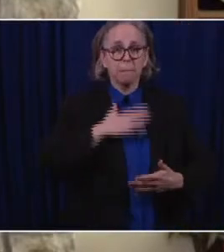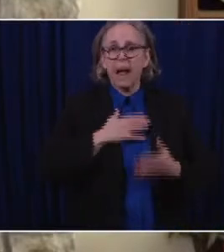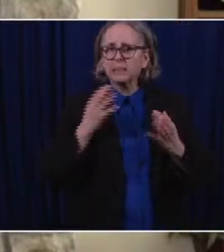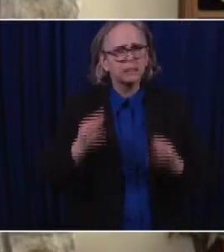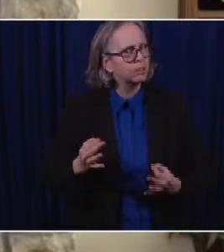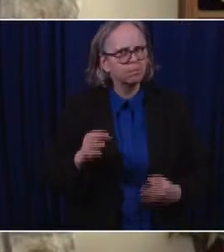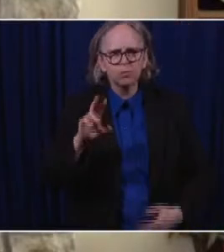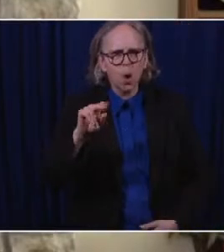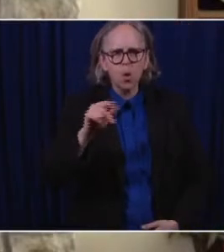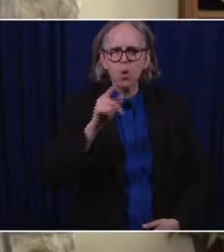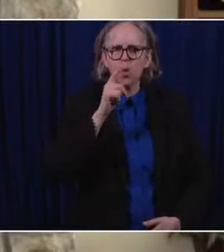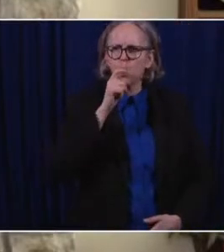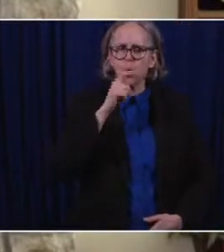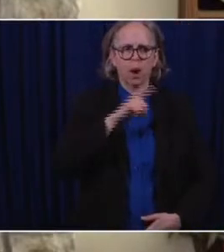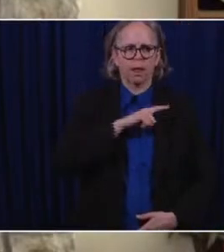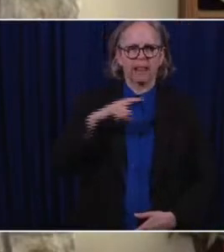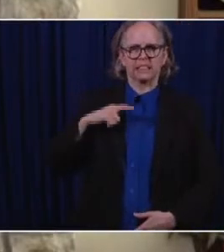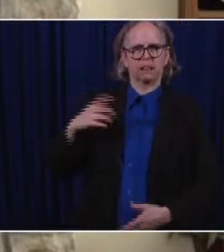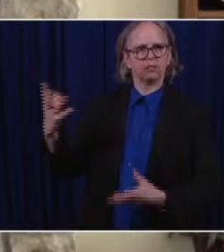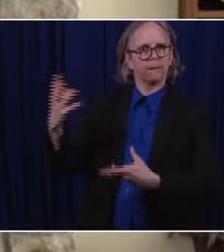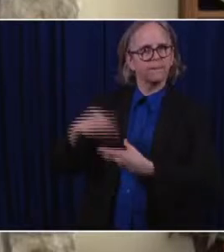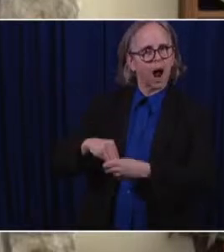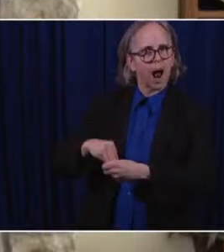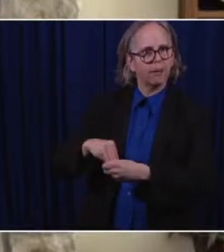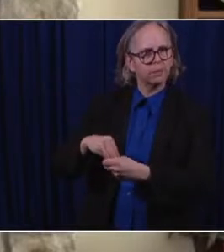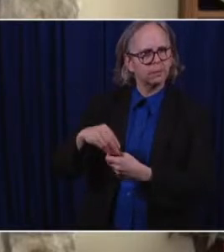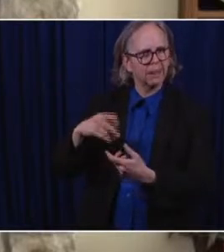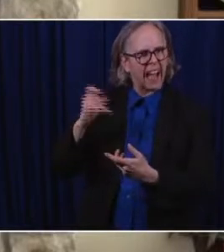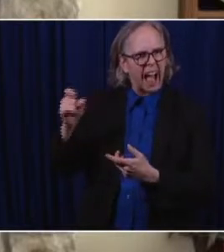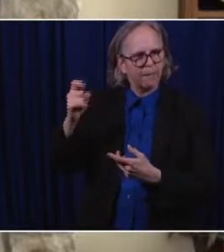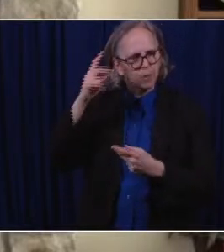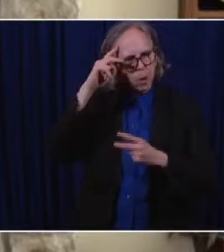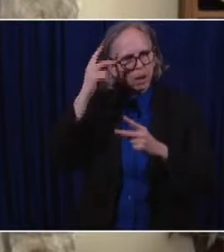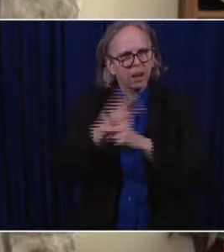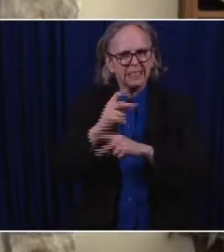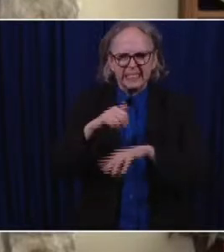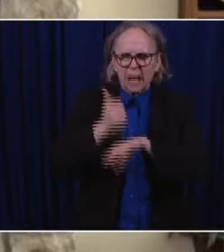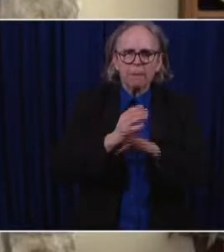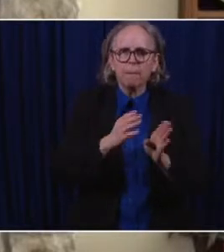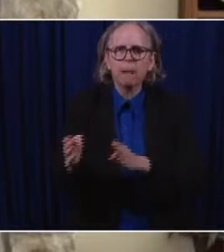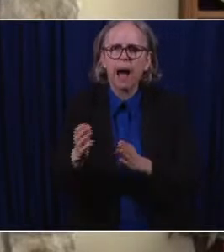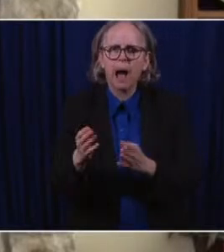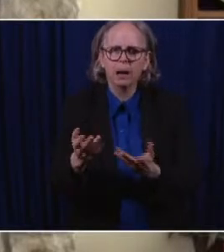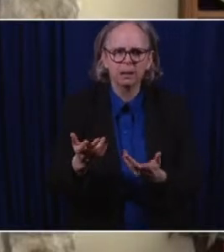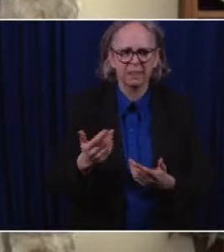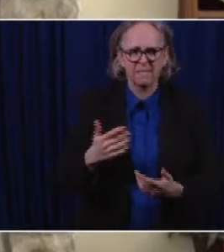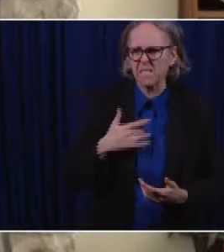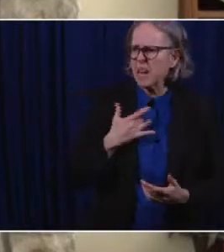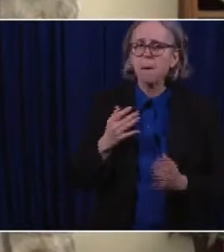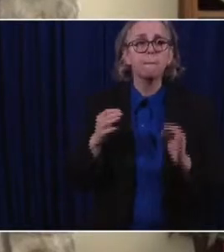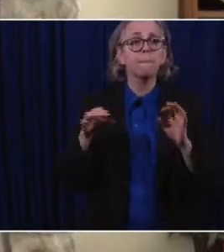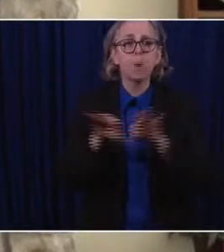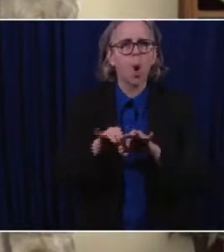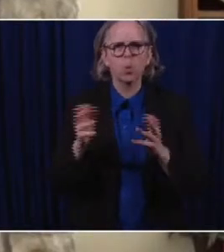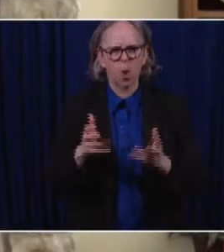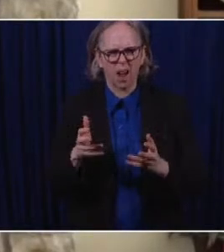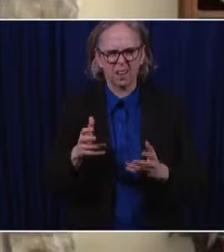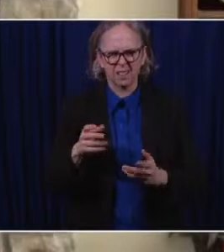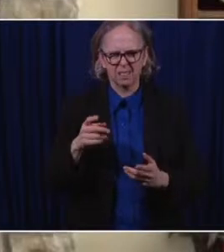a plan. But I think that there should be a consensus that this money is really extra